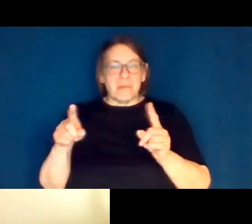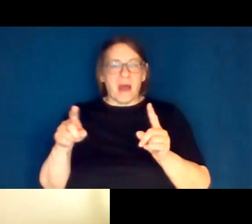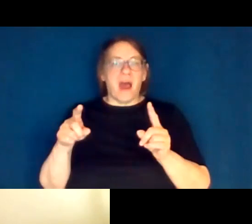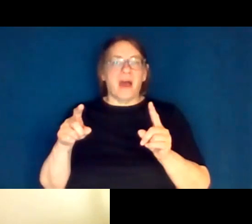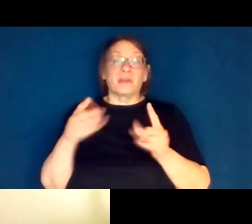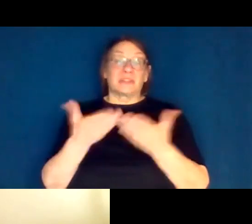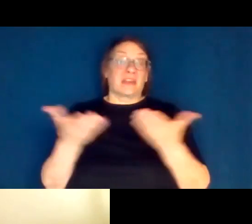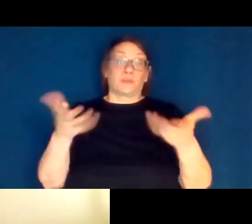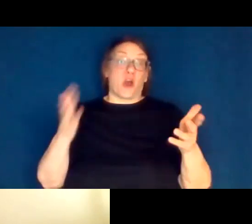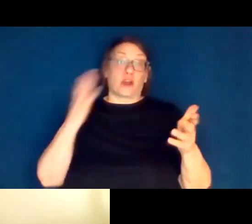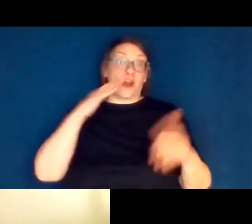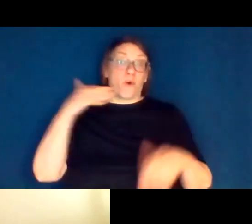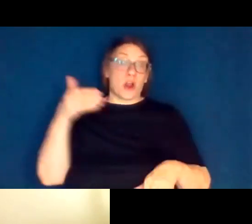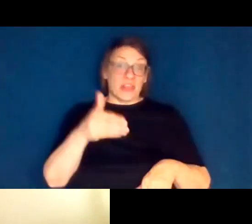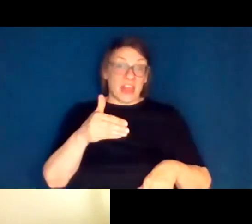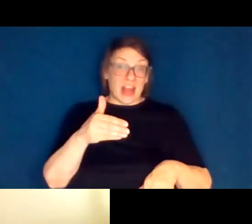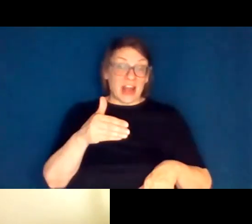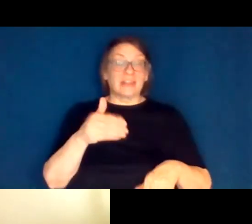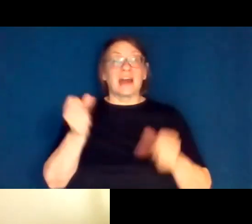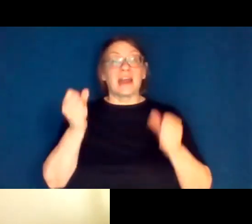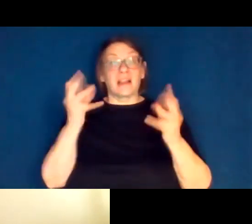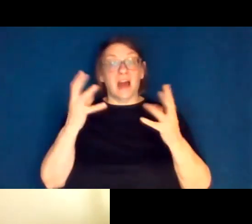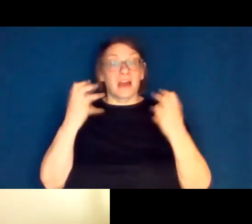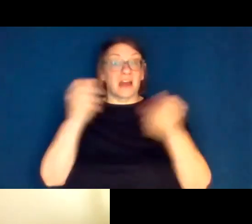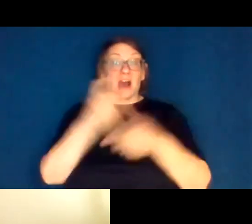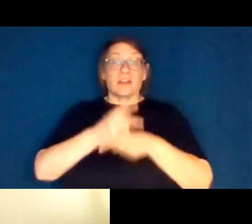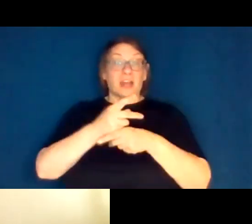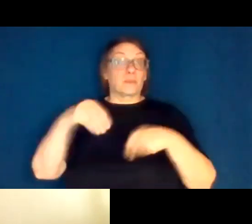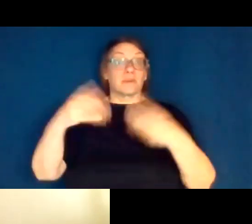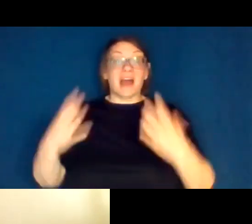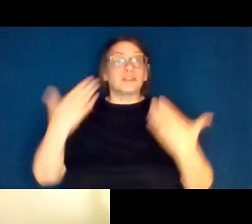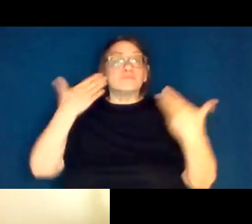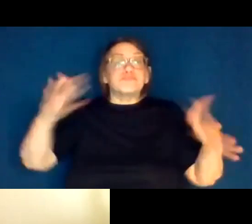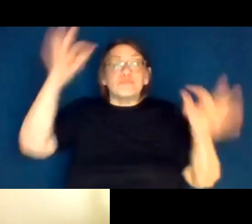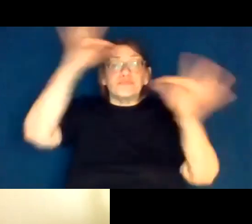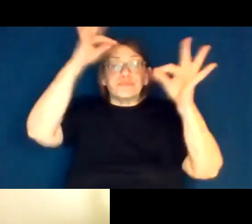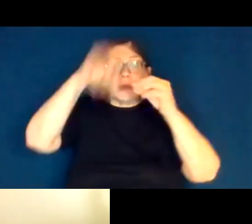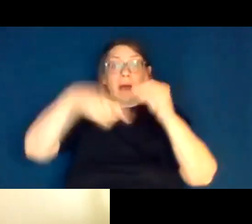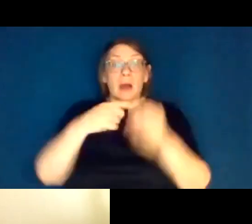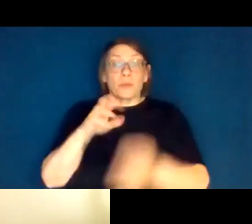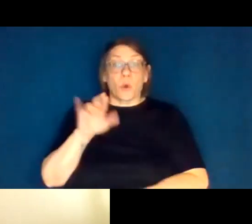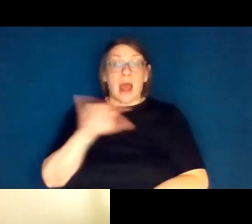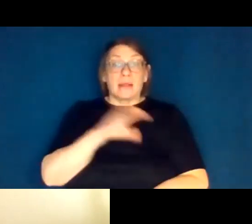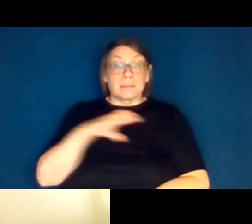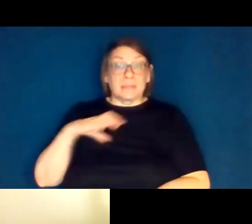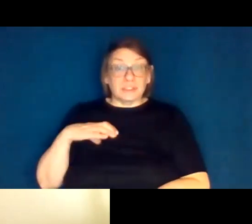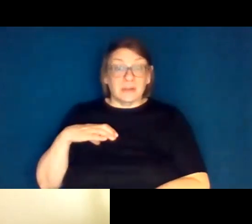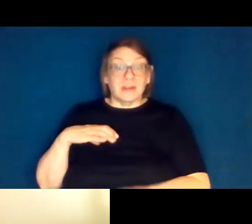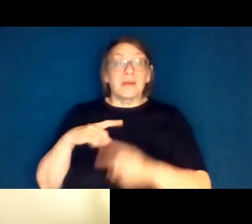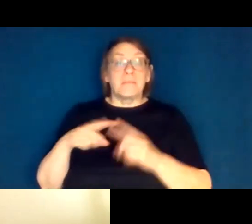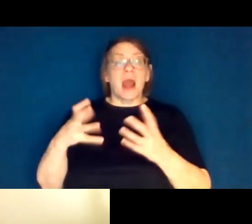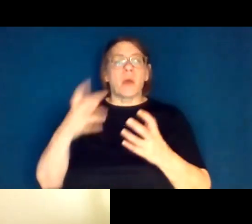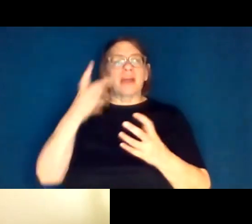of, namely a lot of healthcare providers don't even know about the commission, which is a huge, big, glaring problem. But I want to see a lot of the